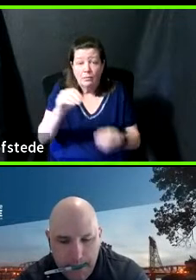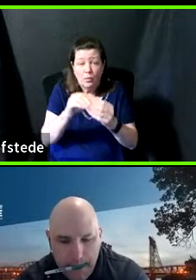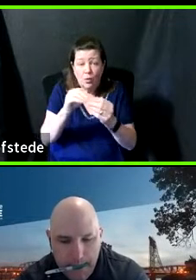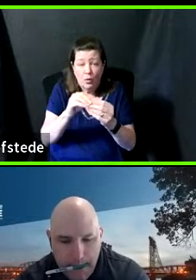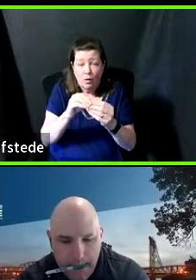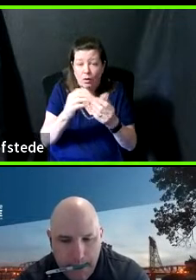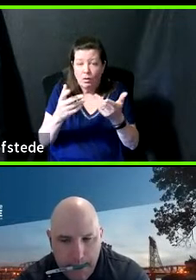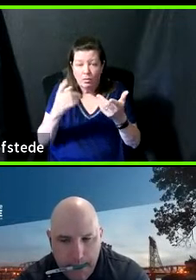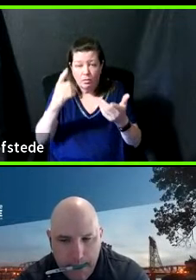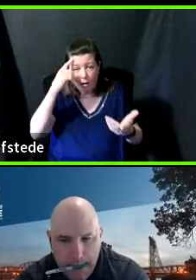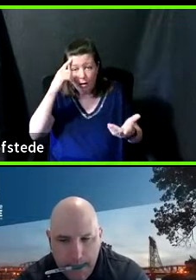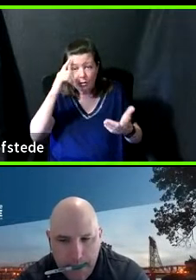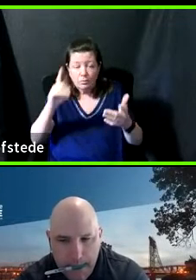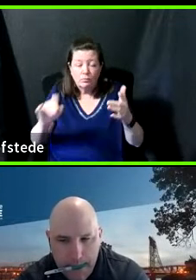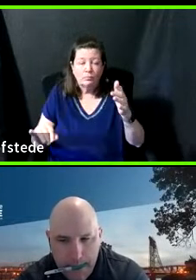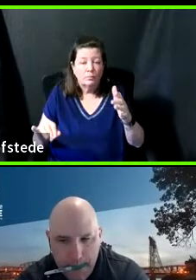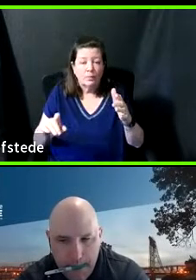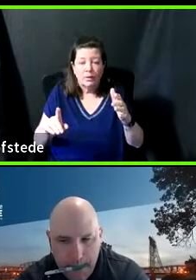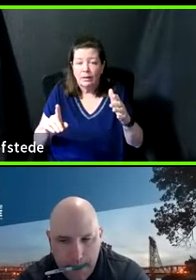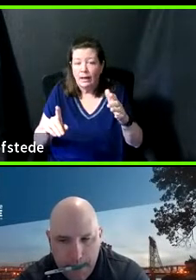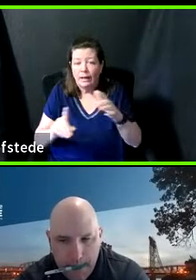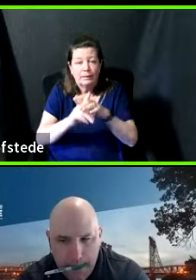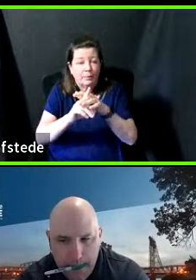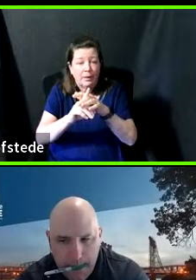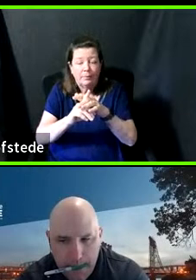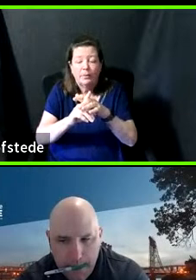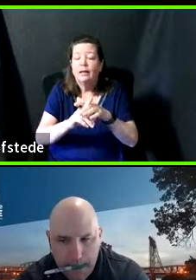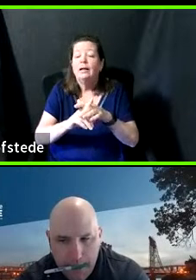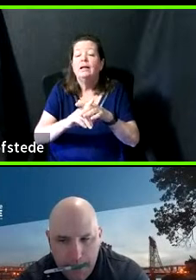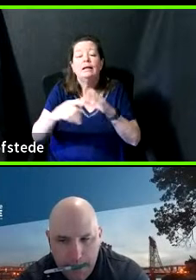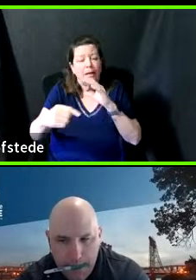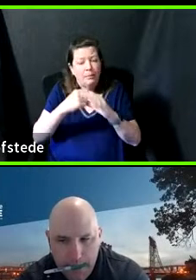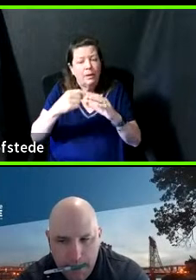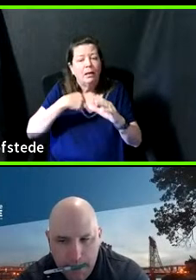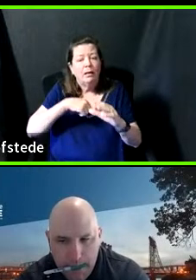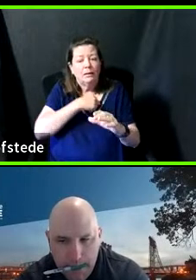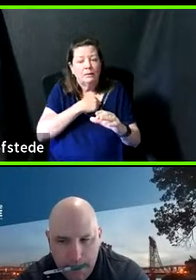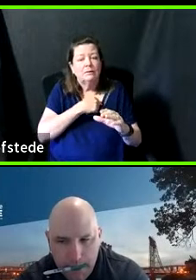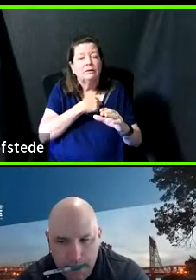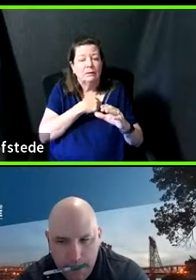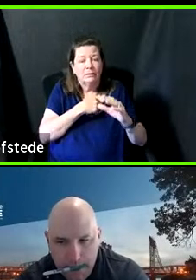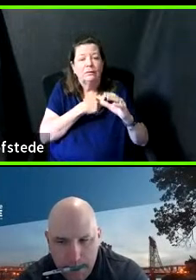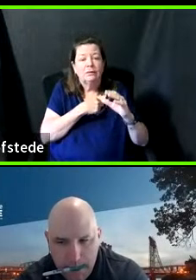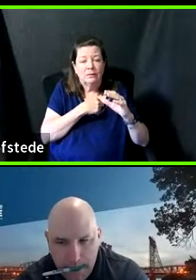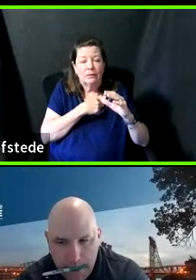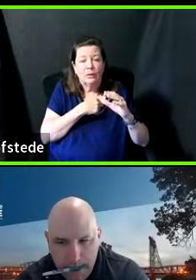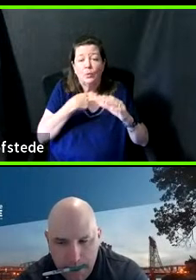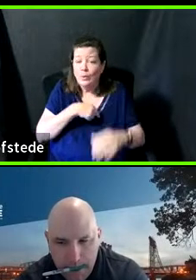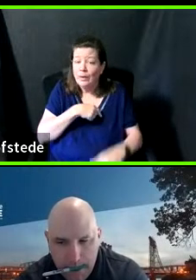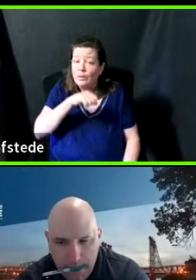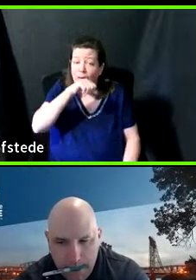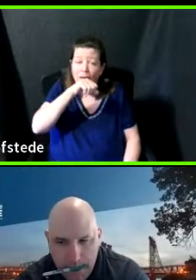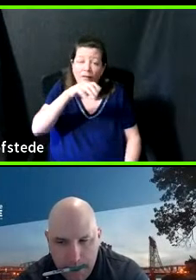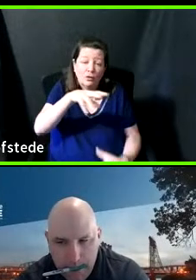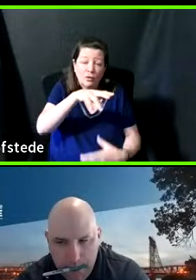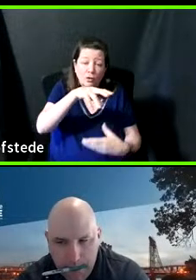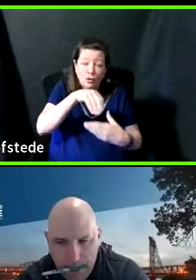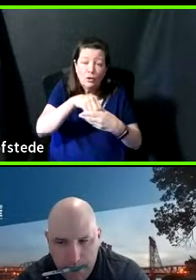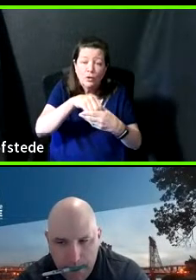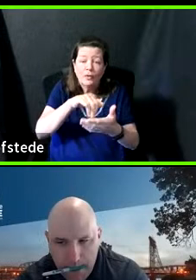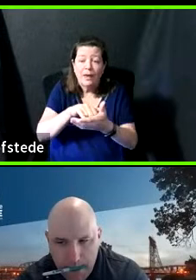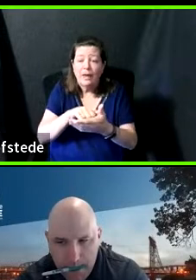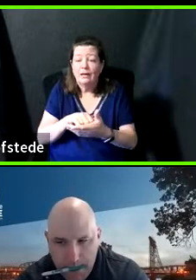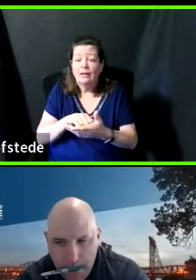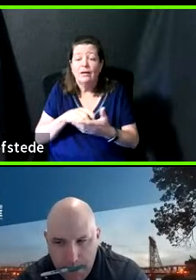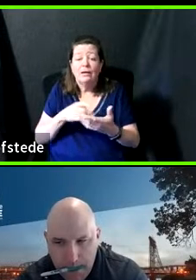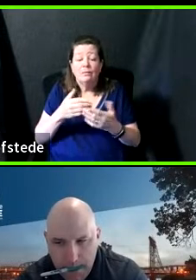of thoughts and ideas that you may have, please do shoot us an email, and you know, we'd love to integrate that as we come and meet with you